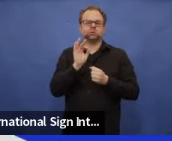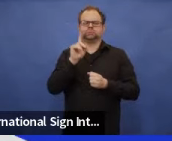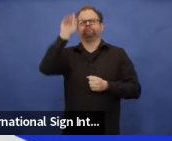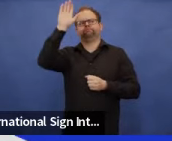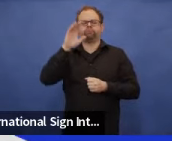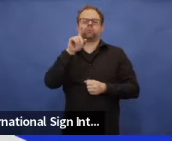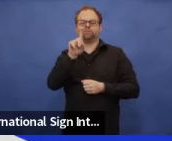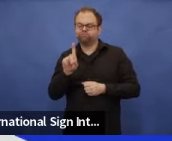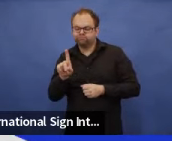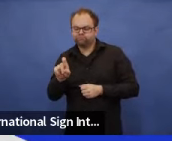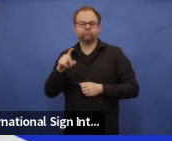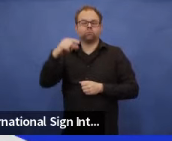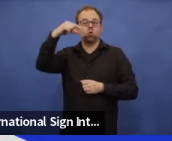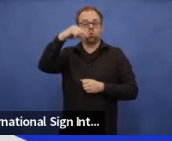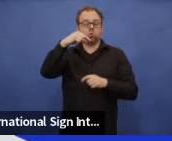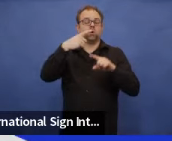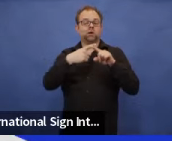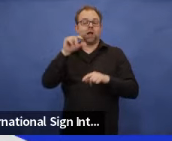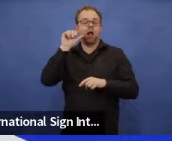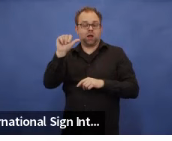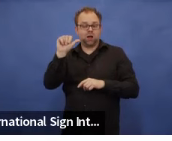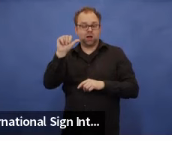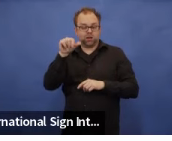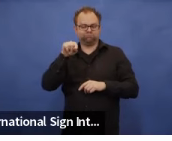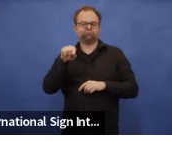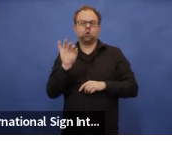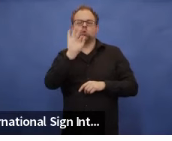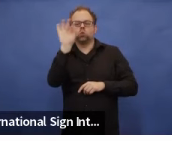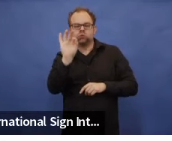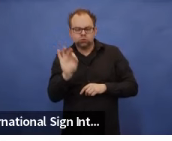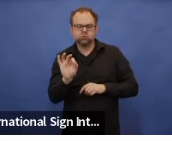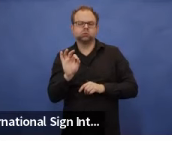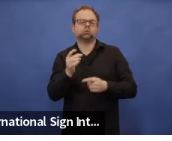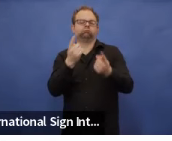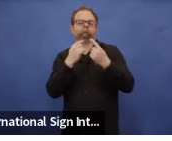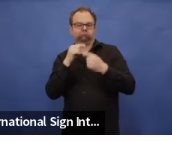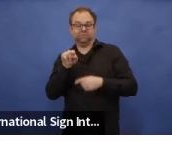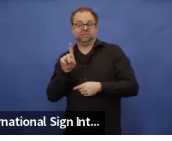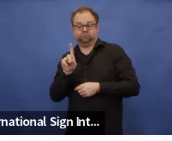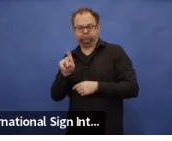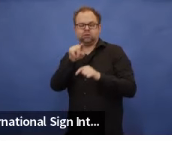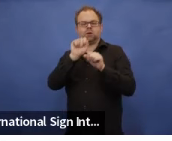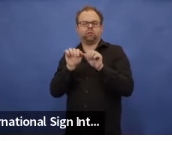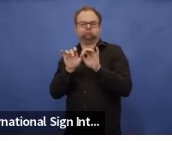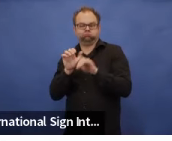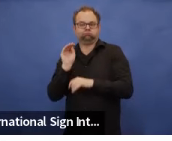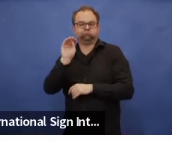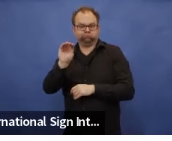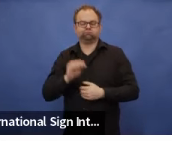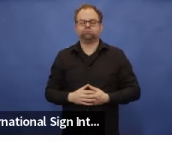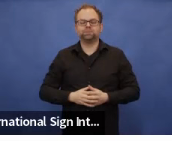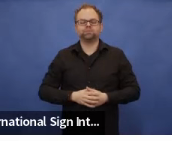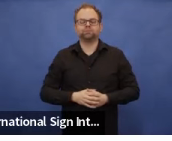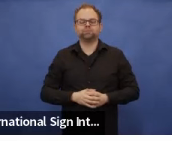spoken language interpretation only for the child session. So in case we have anyone who joined here needing spoken